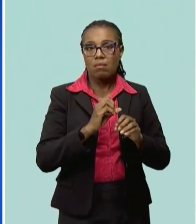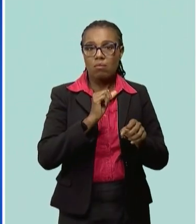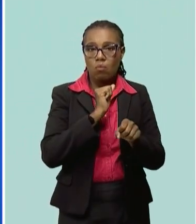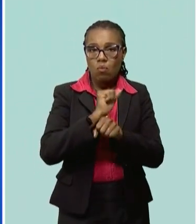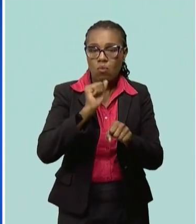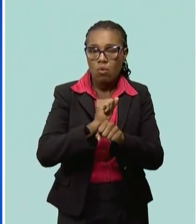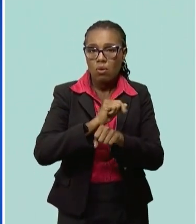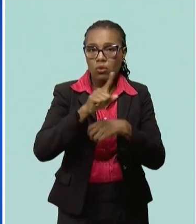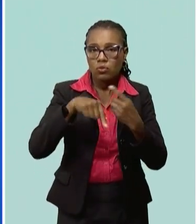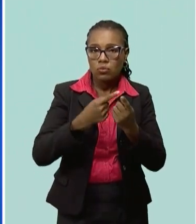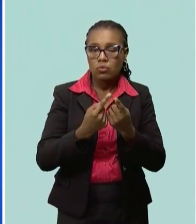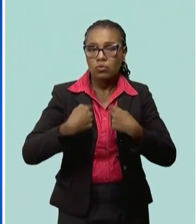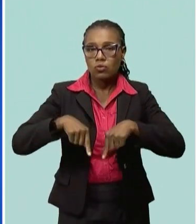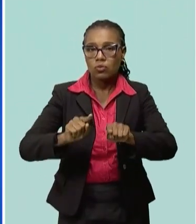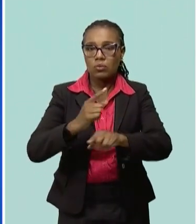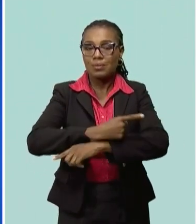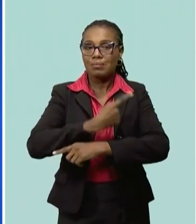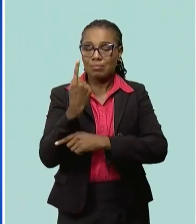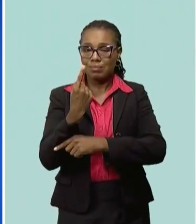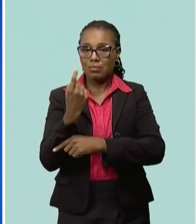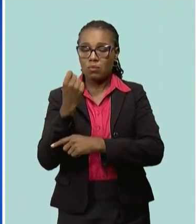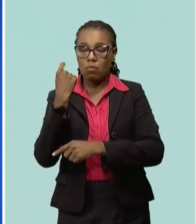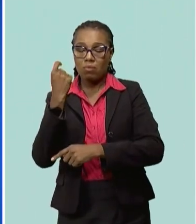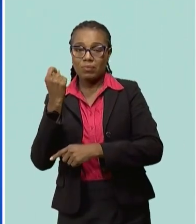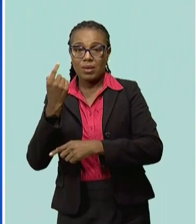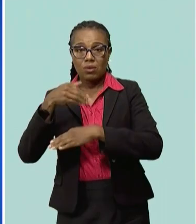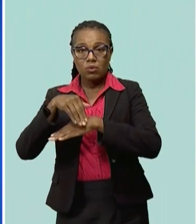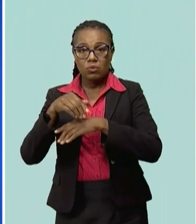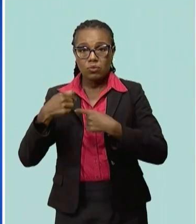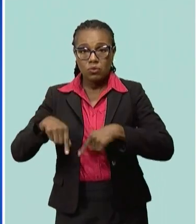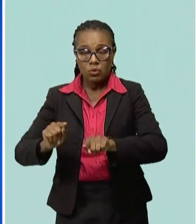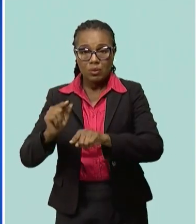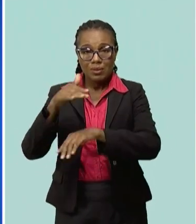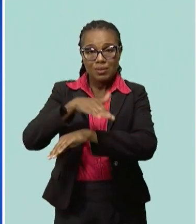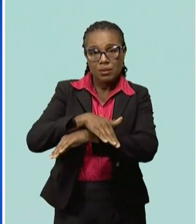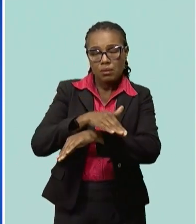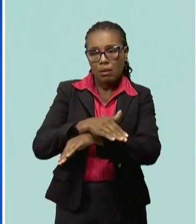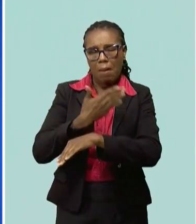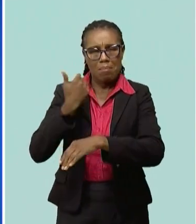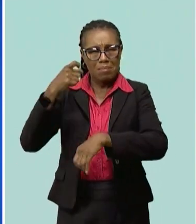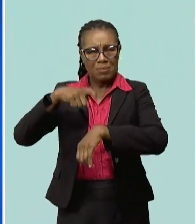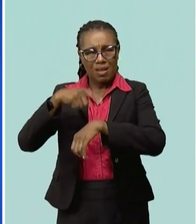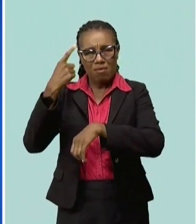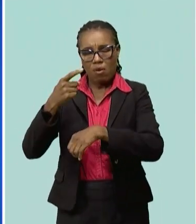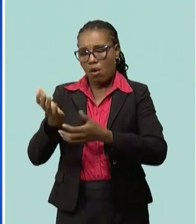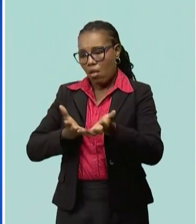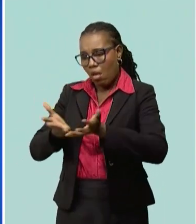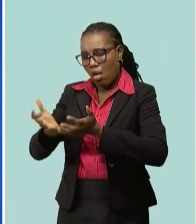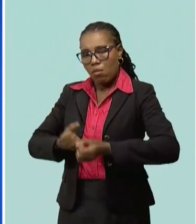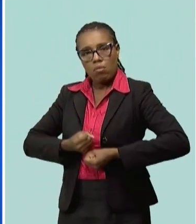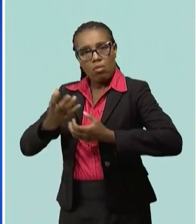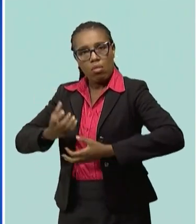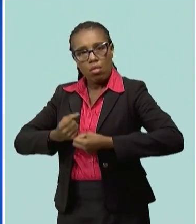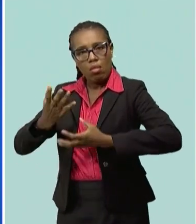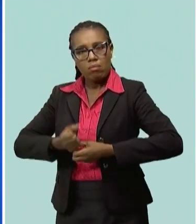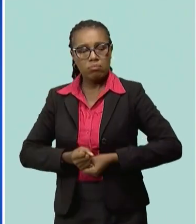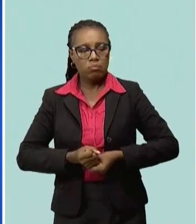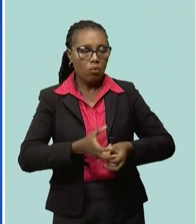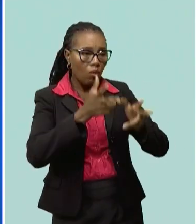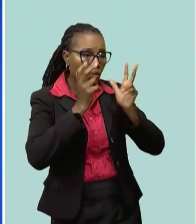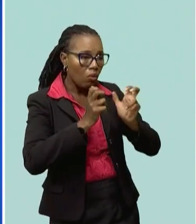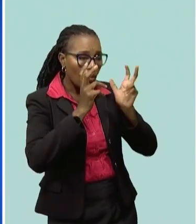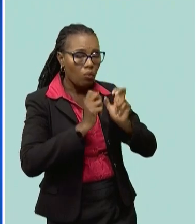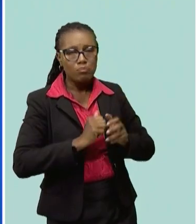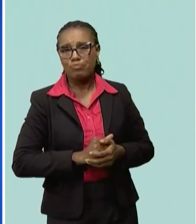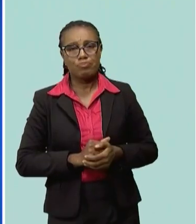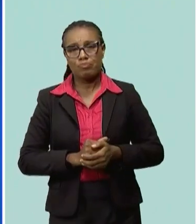during the night time, it's probably not the best time for interventions, you know, for counseling, medical interventions, and so on and so forth. These things are better